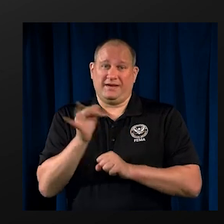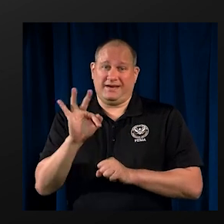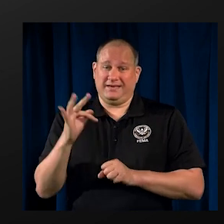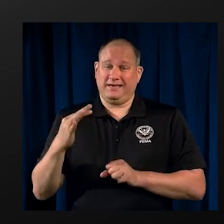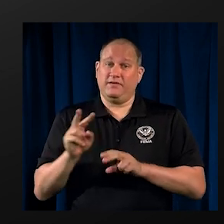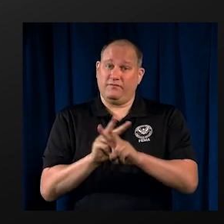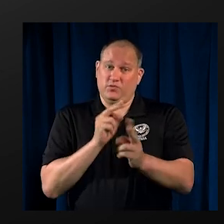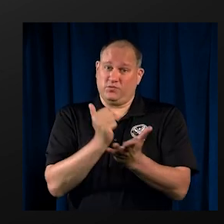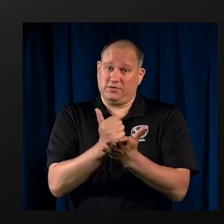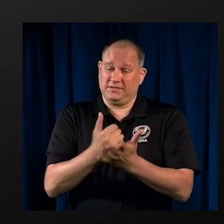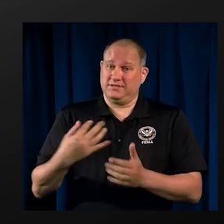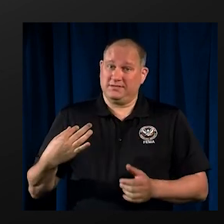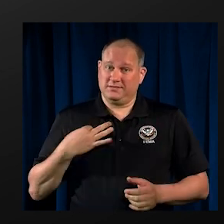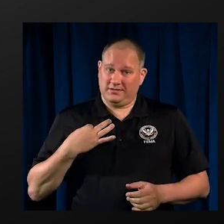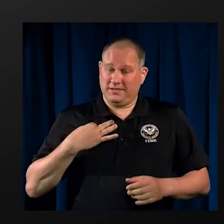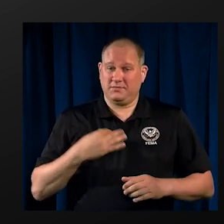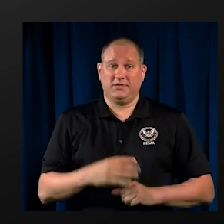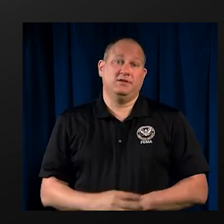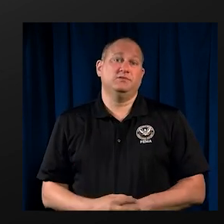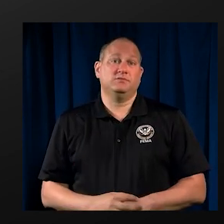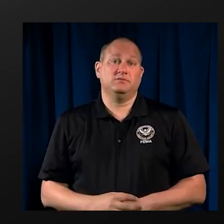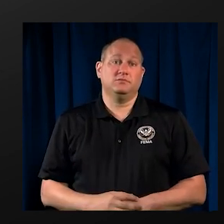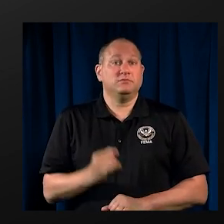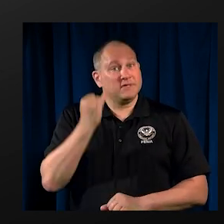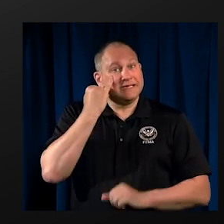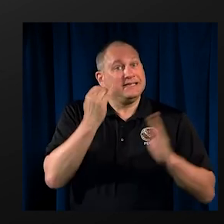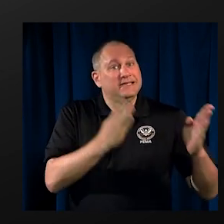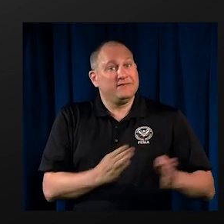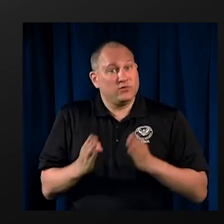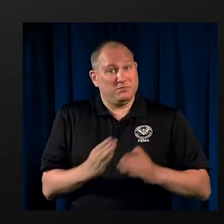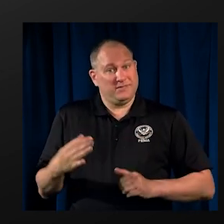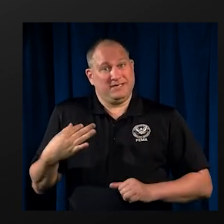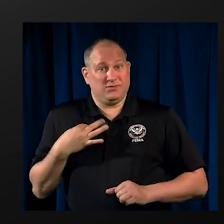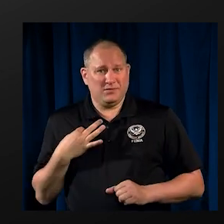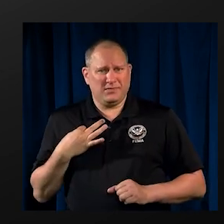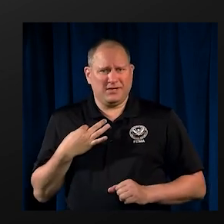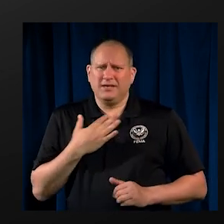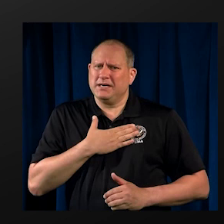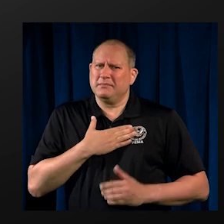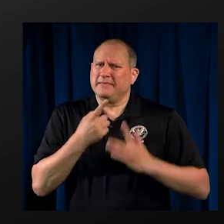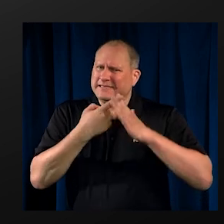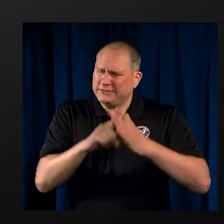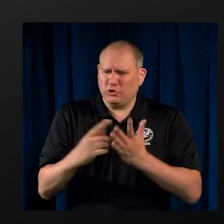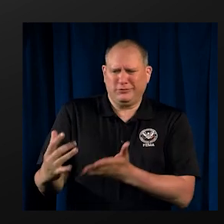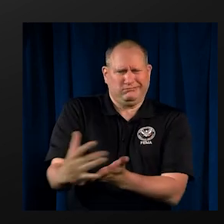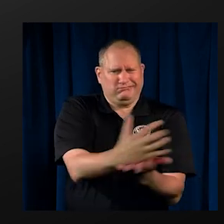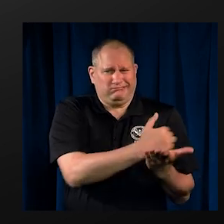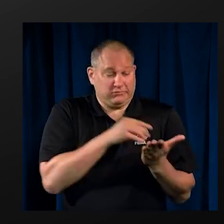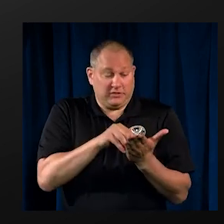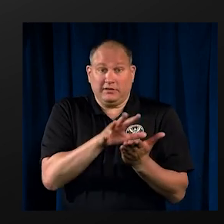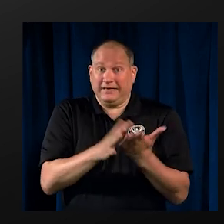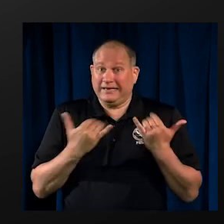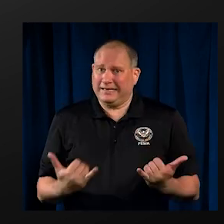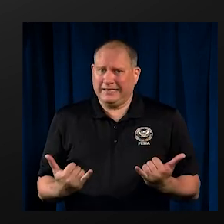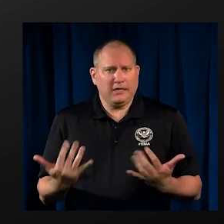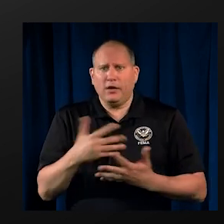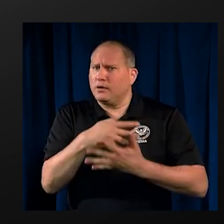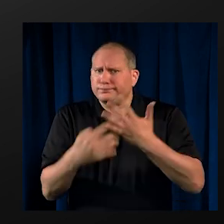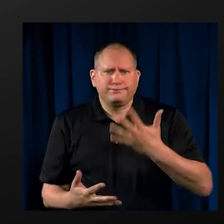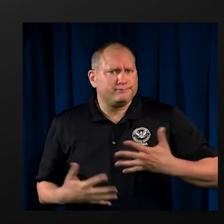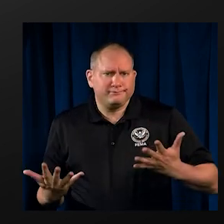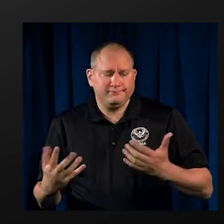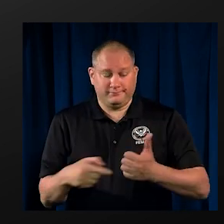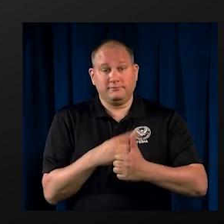your COVID-19 funeral assistance application. If you intend to apply, please begin to gather this documentation